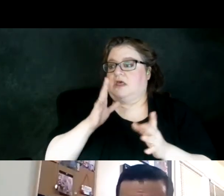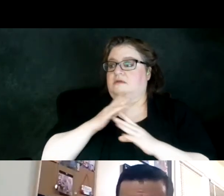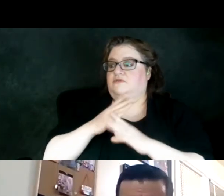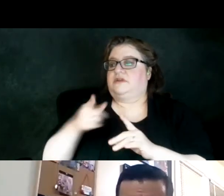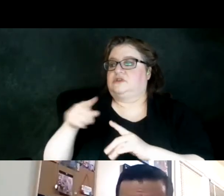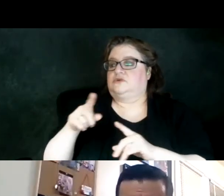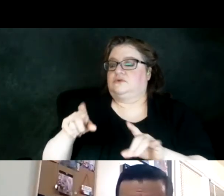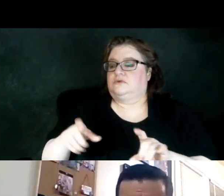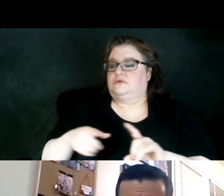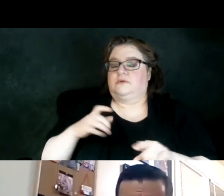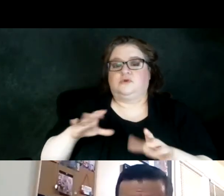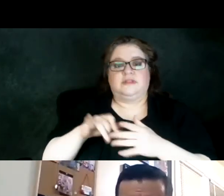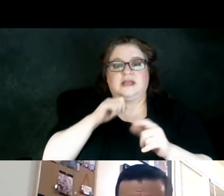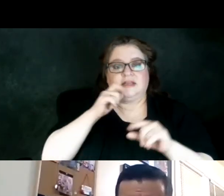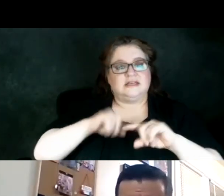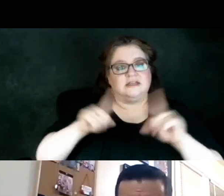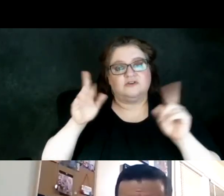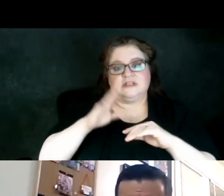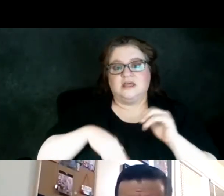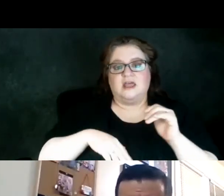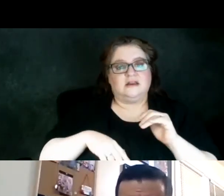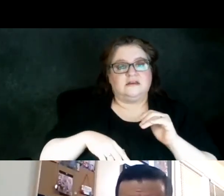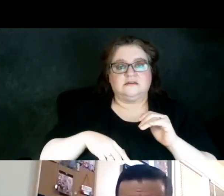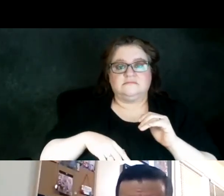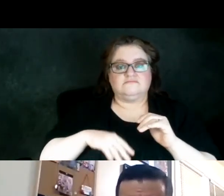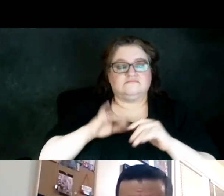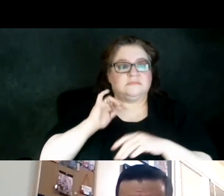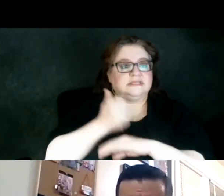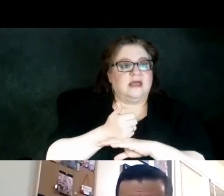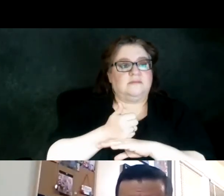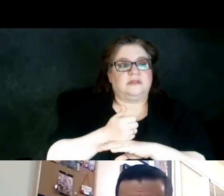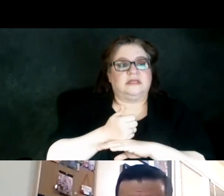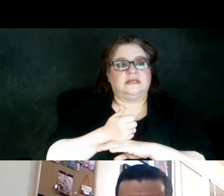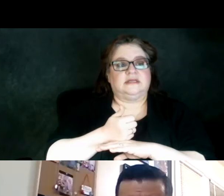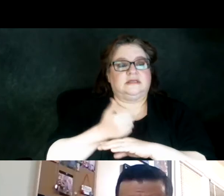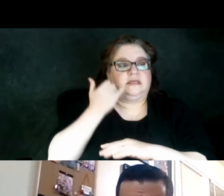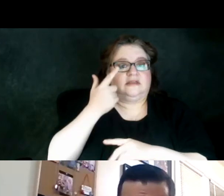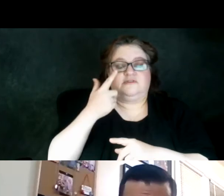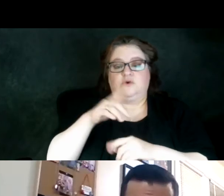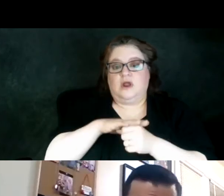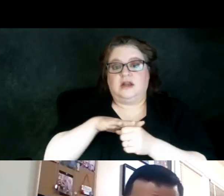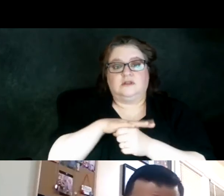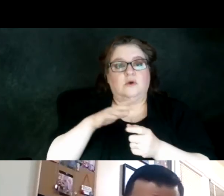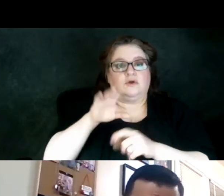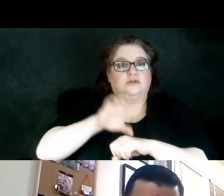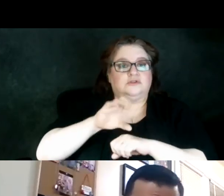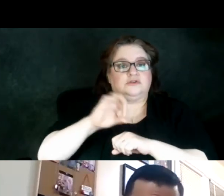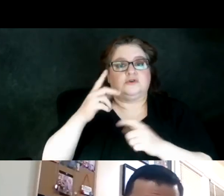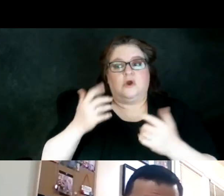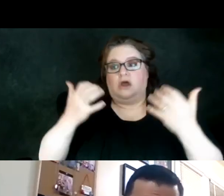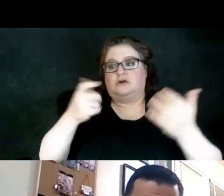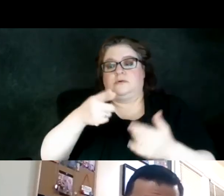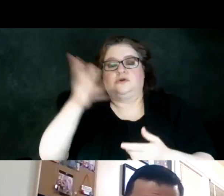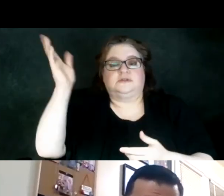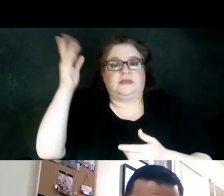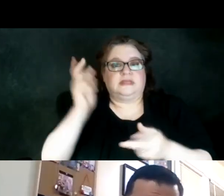it. It's nothing any more different than assembling if you were at the local church in the auditorium. You were speaking to the